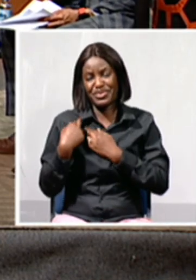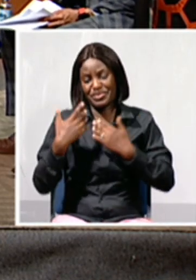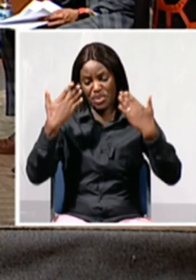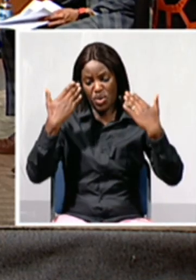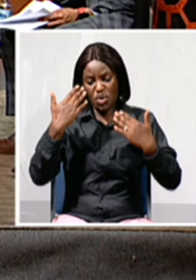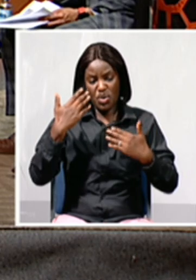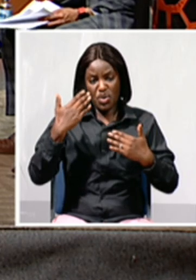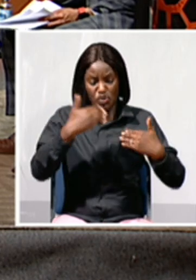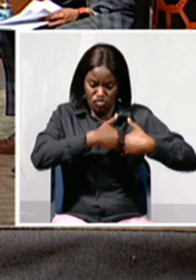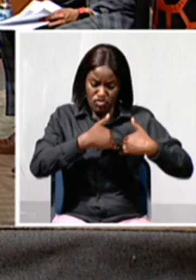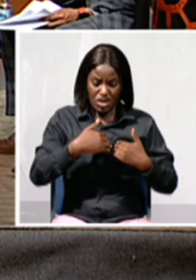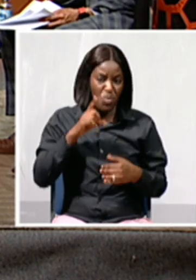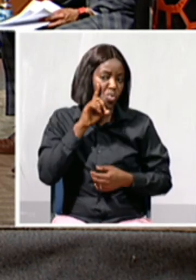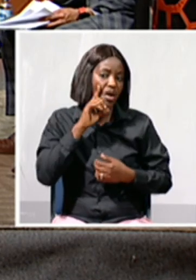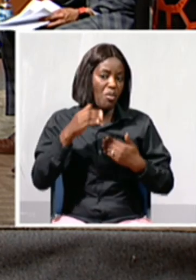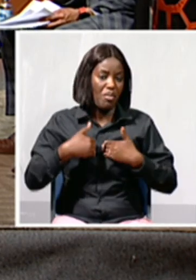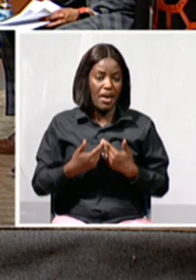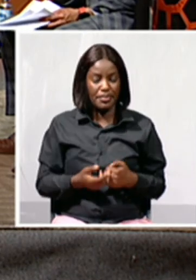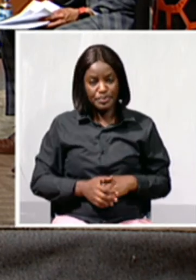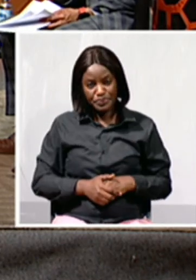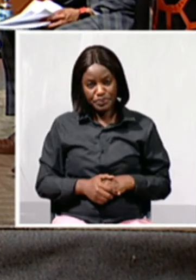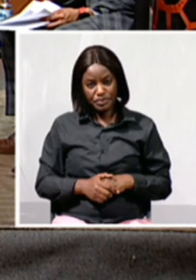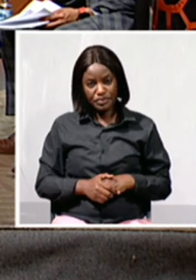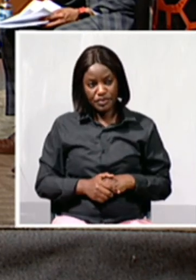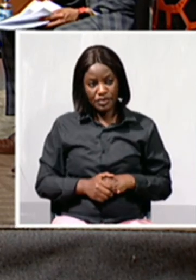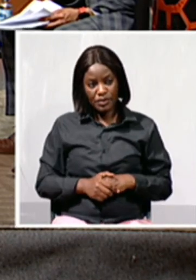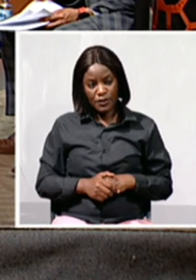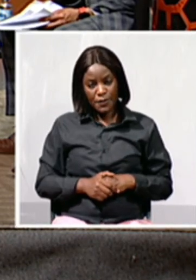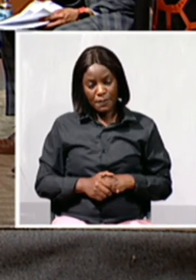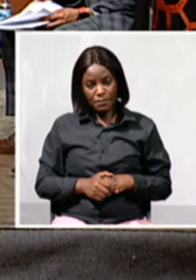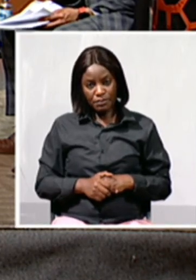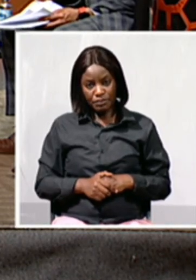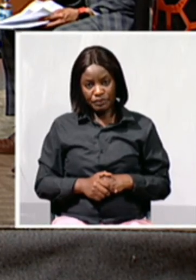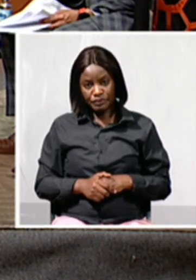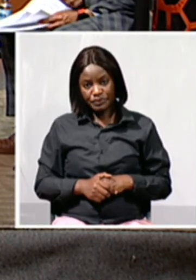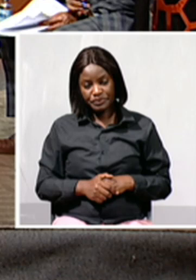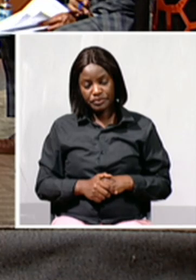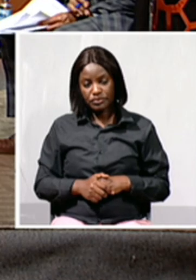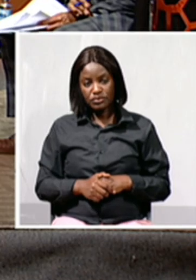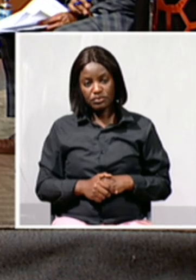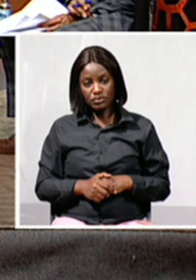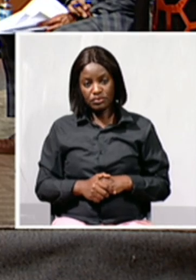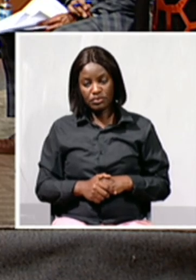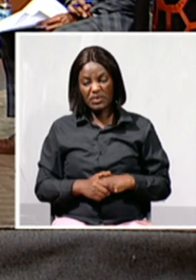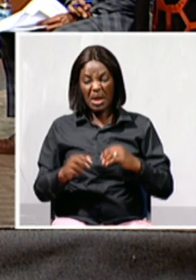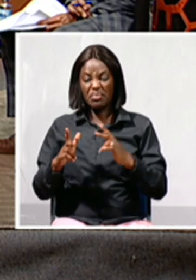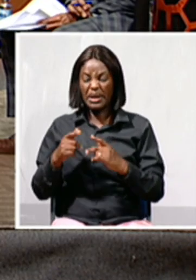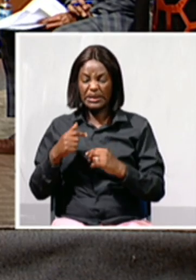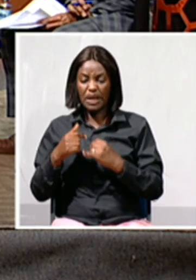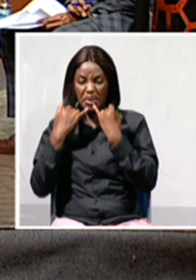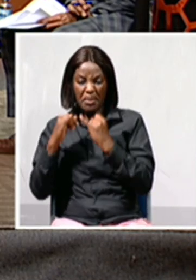out there. It's not directly relevant to me from my perspective as an 18-year-old young person. What would you say to such a human